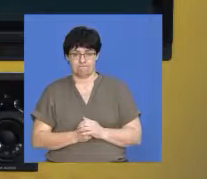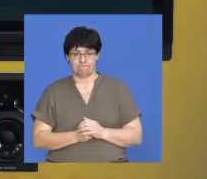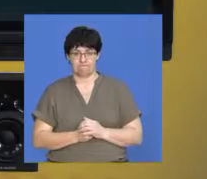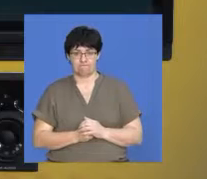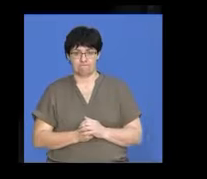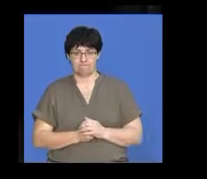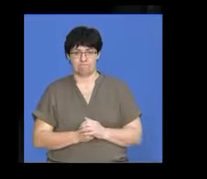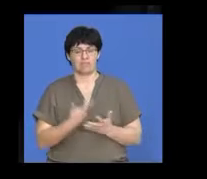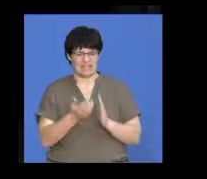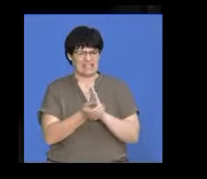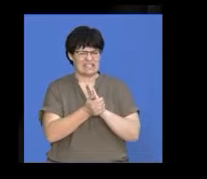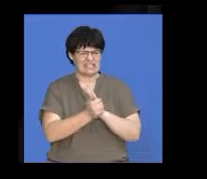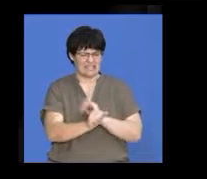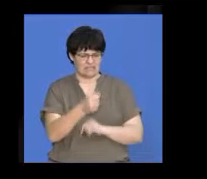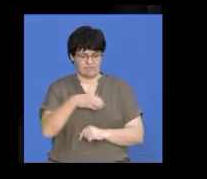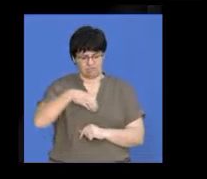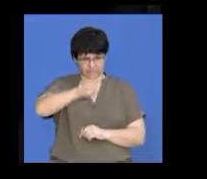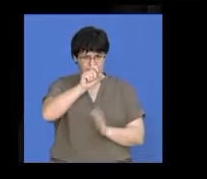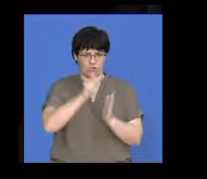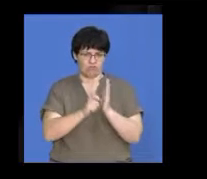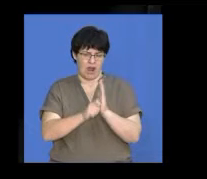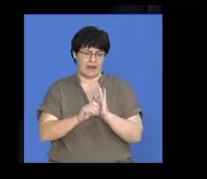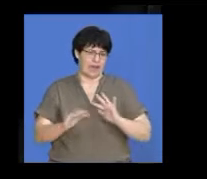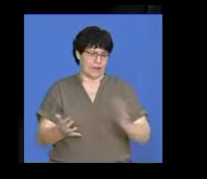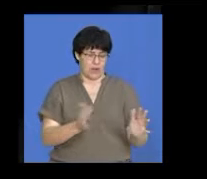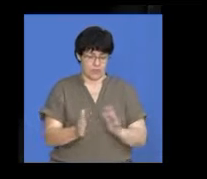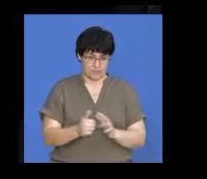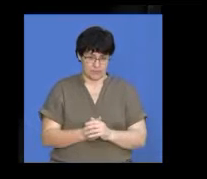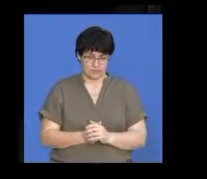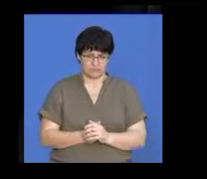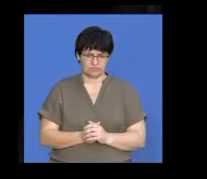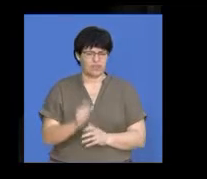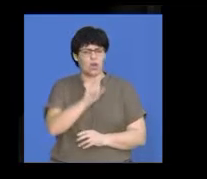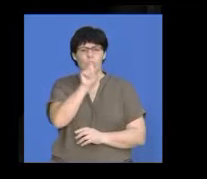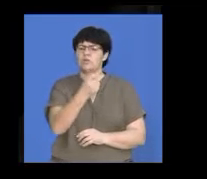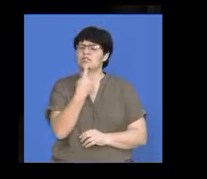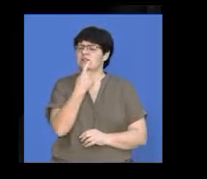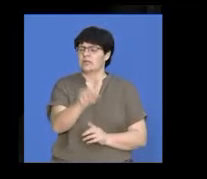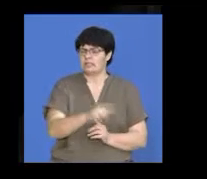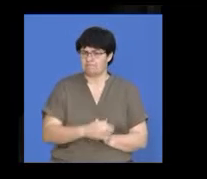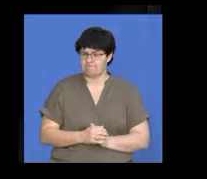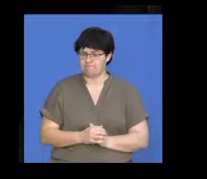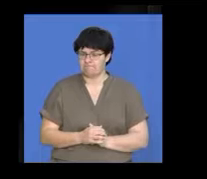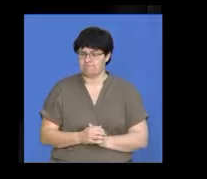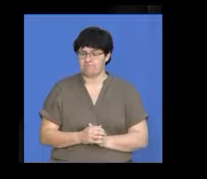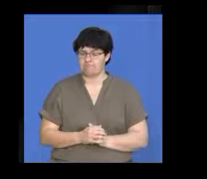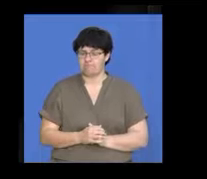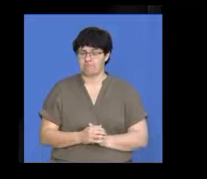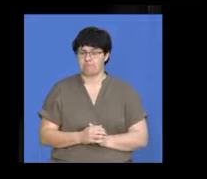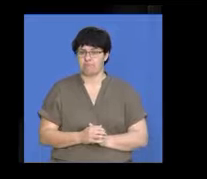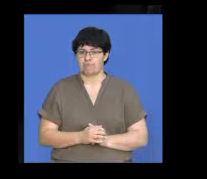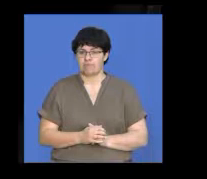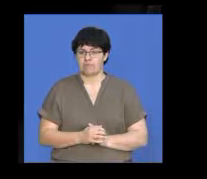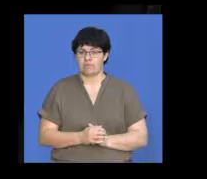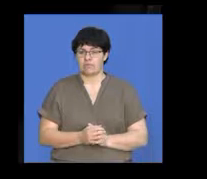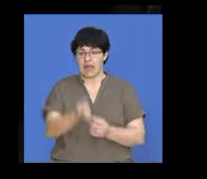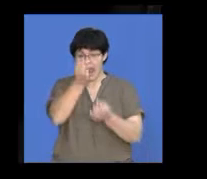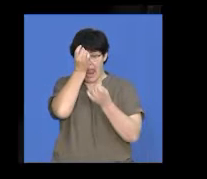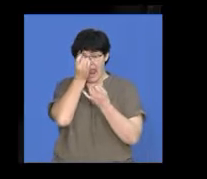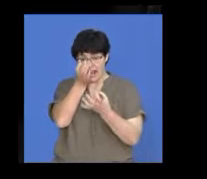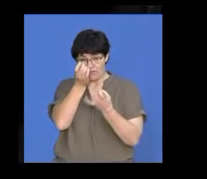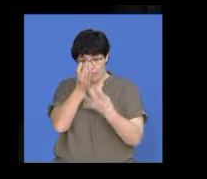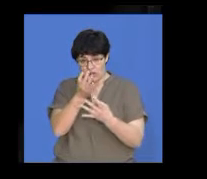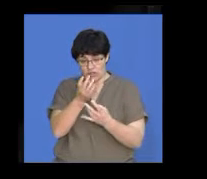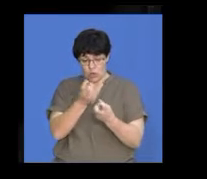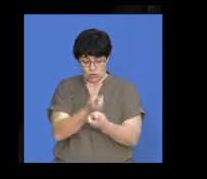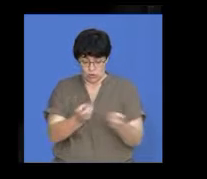So those are the skills for paragraph writing. Now let's look at the question. It says, using information from the